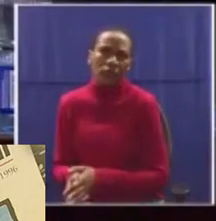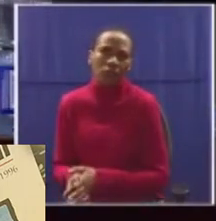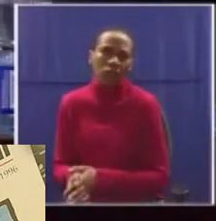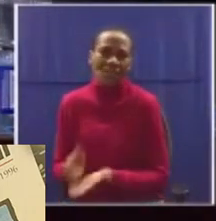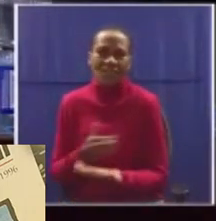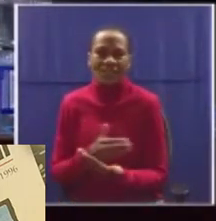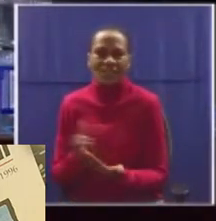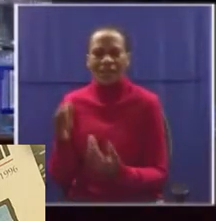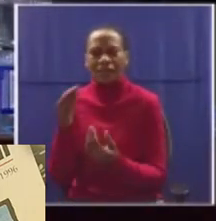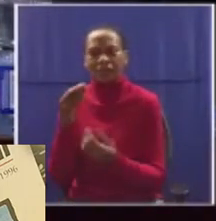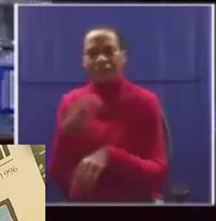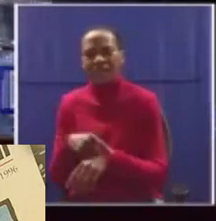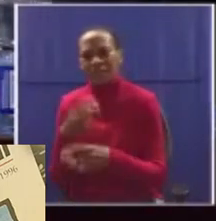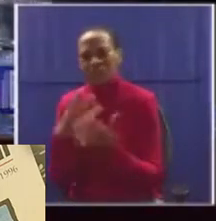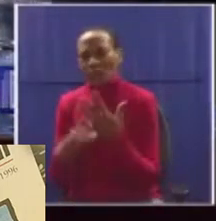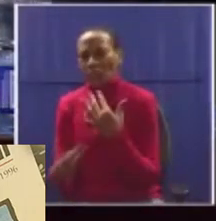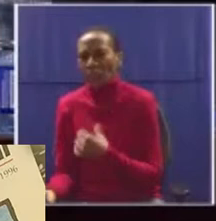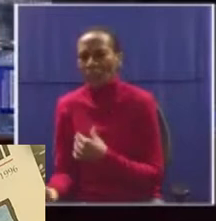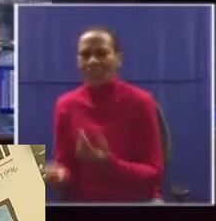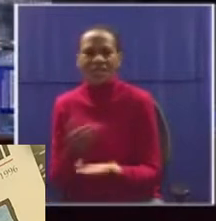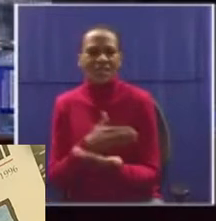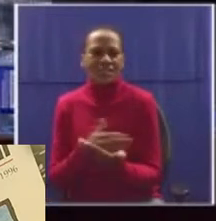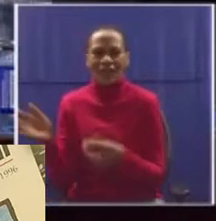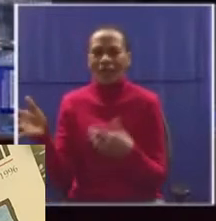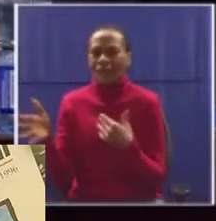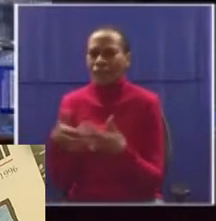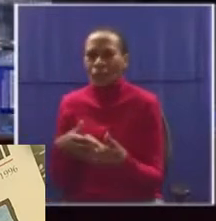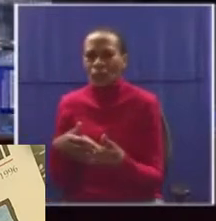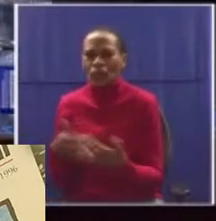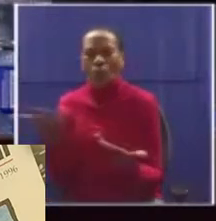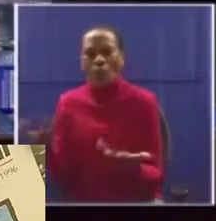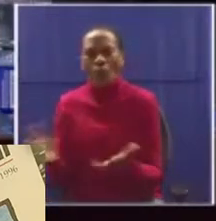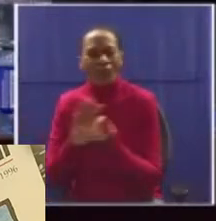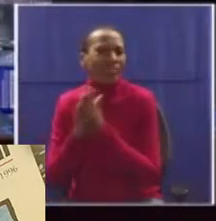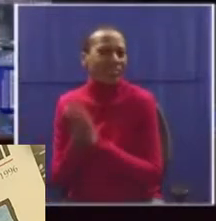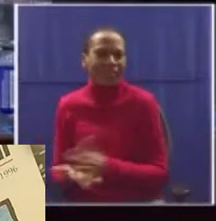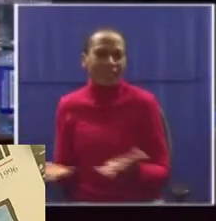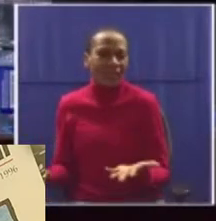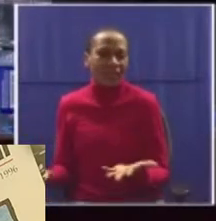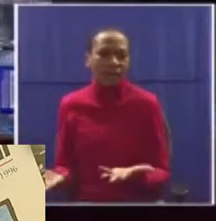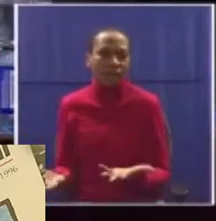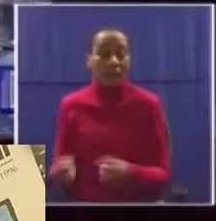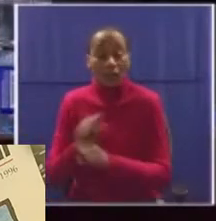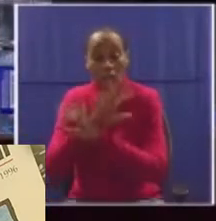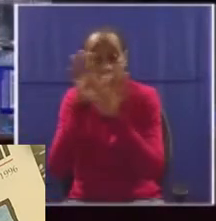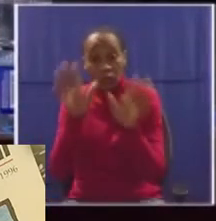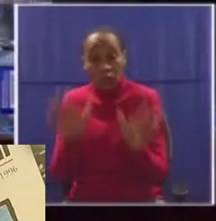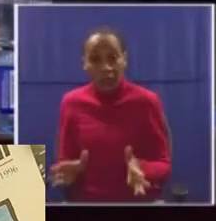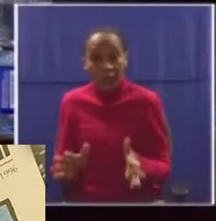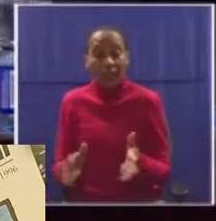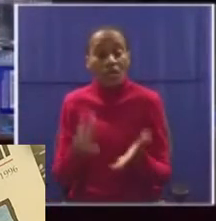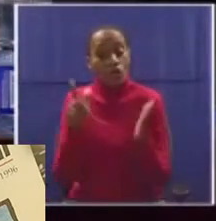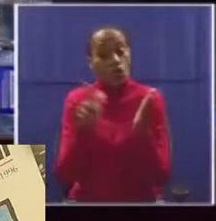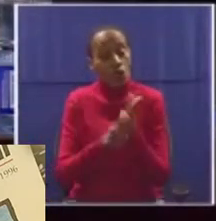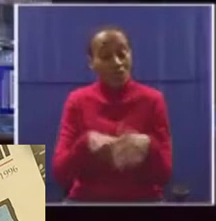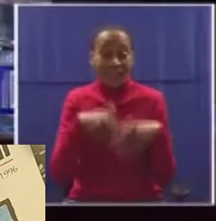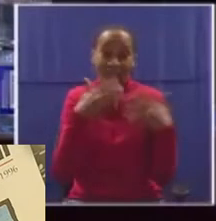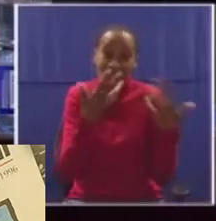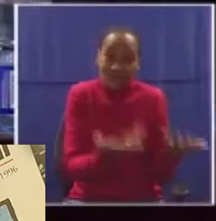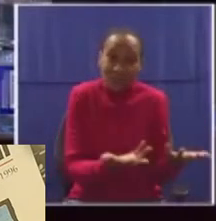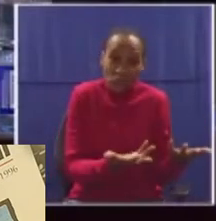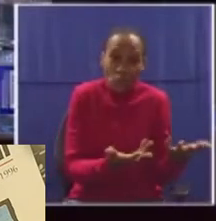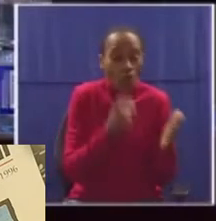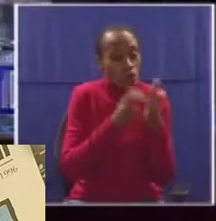go underground or fading just fighting away it's clear that the lack of legislation